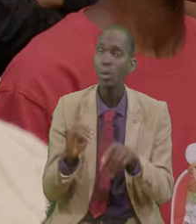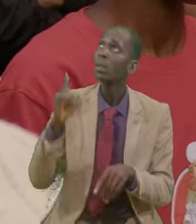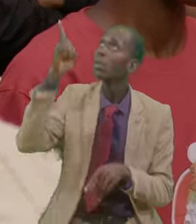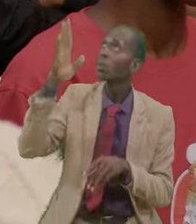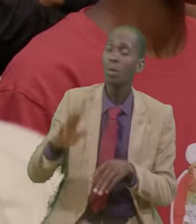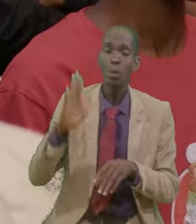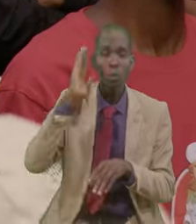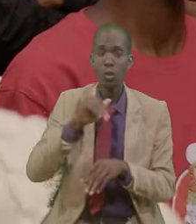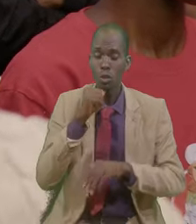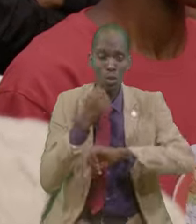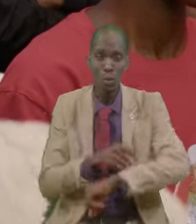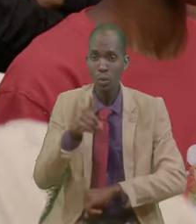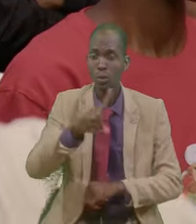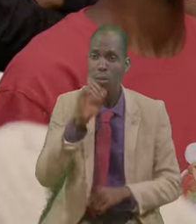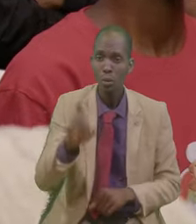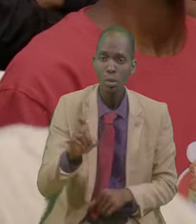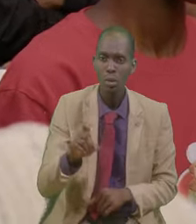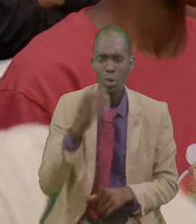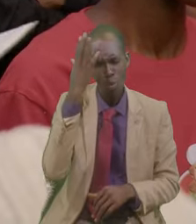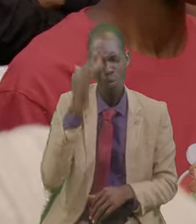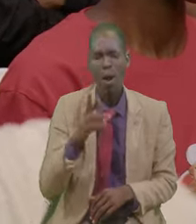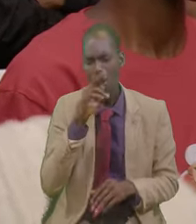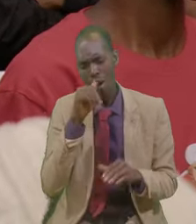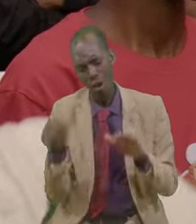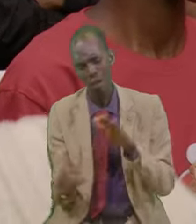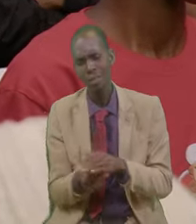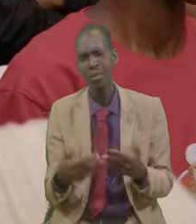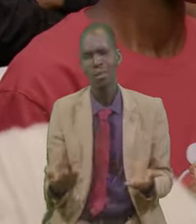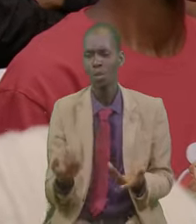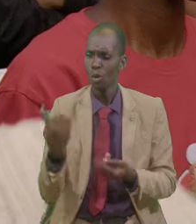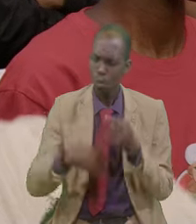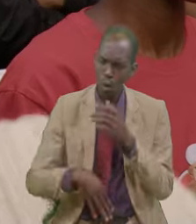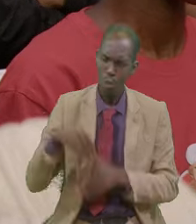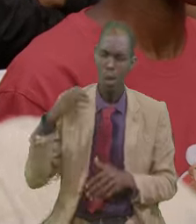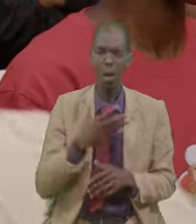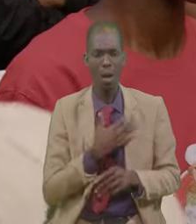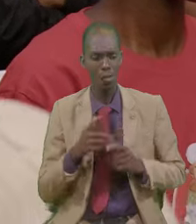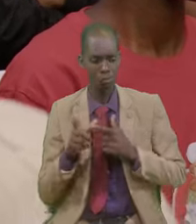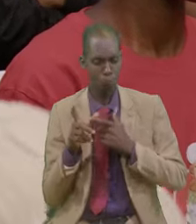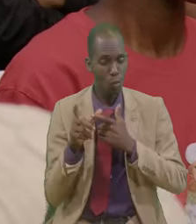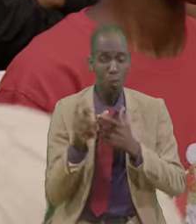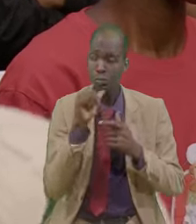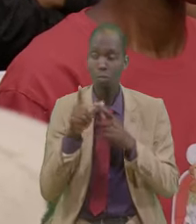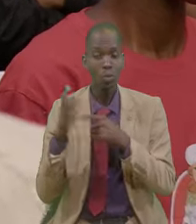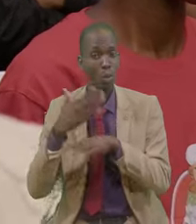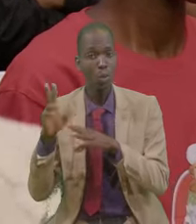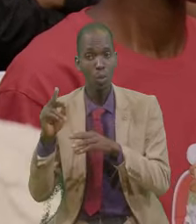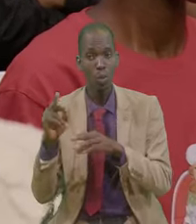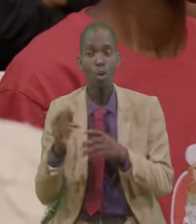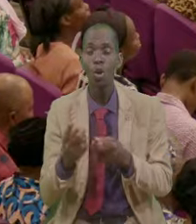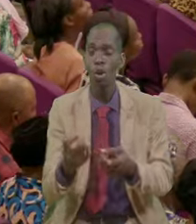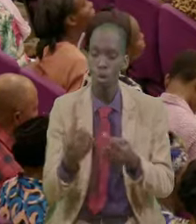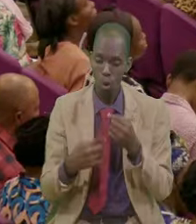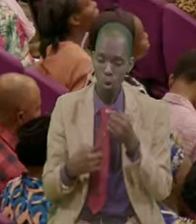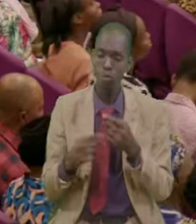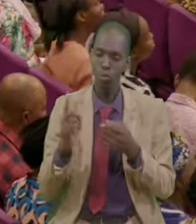your battle for you? Why are you hiding? Come out and run. I said, come